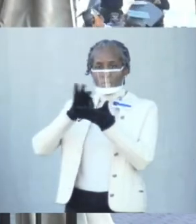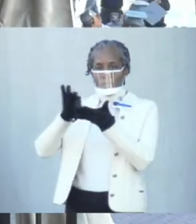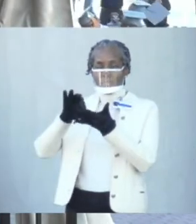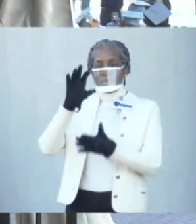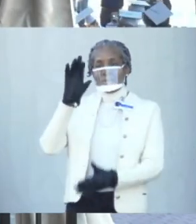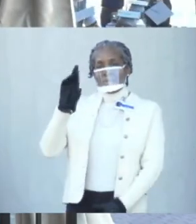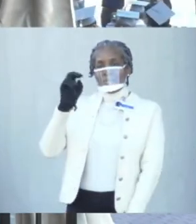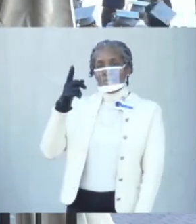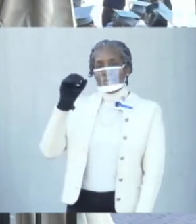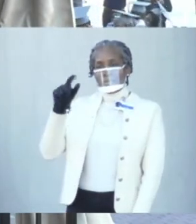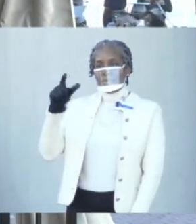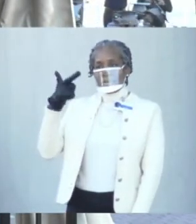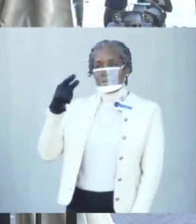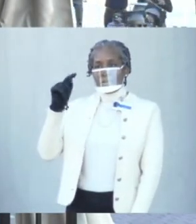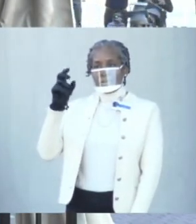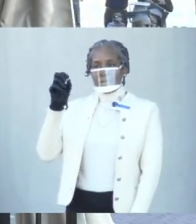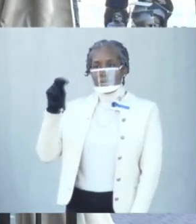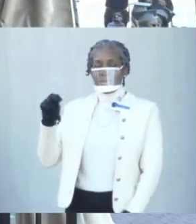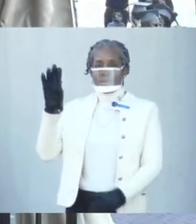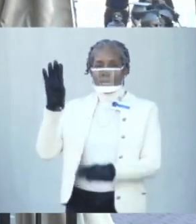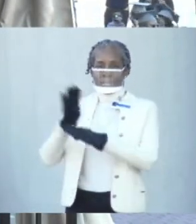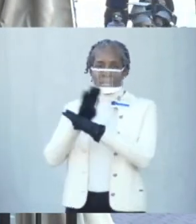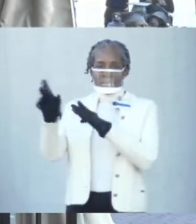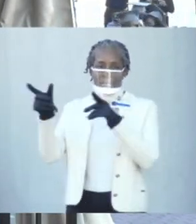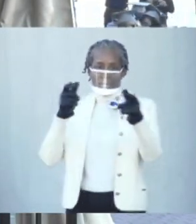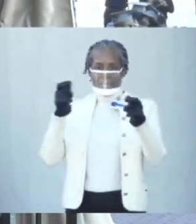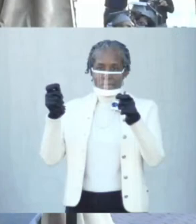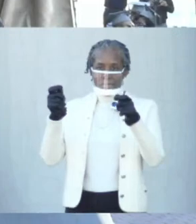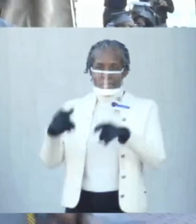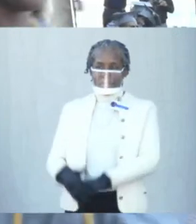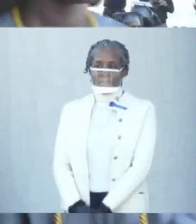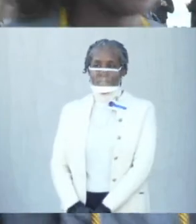Reginald Lucky, Business Administration.